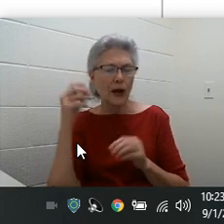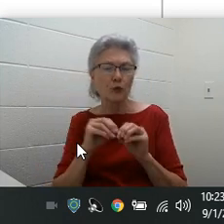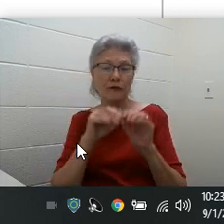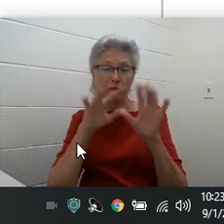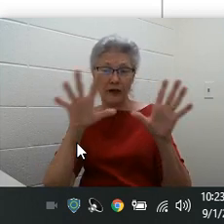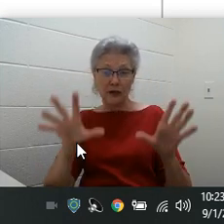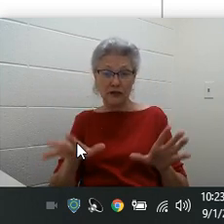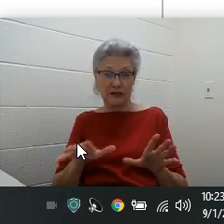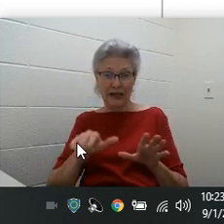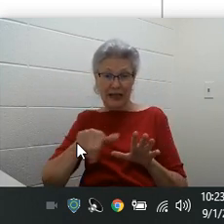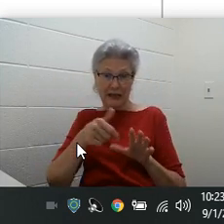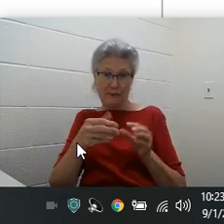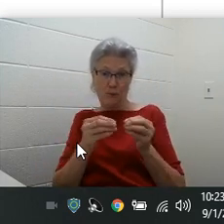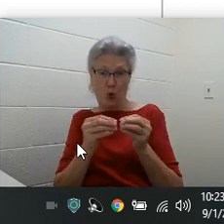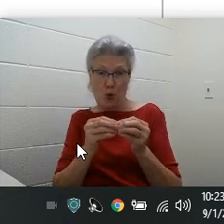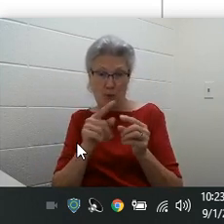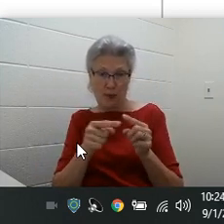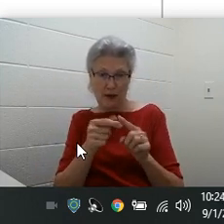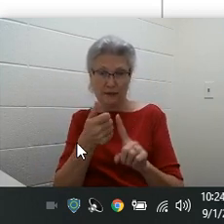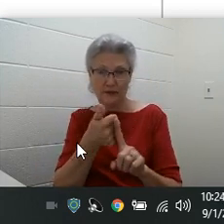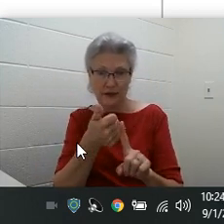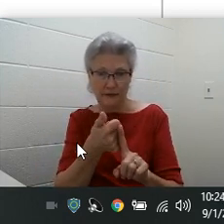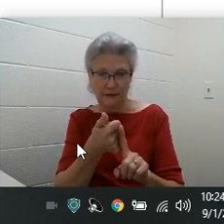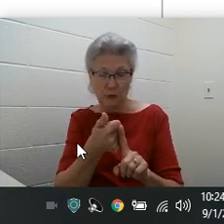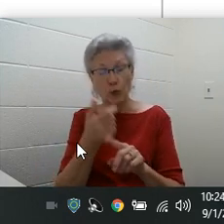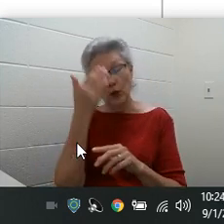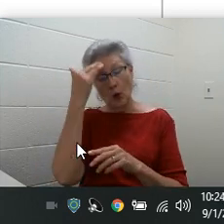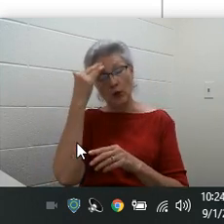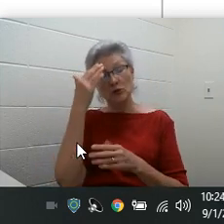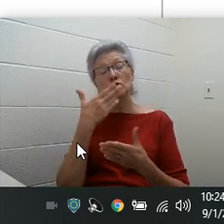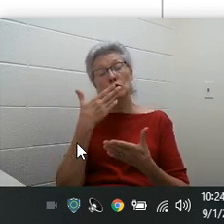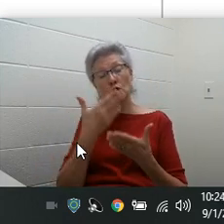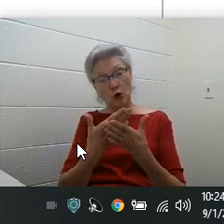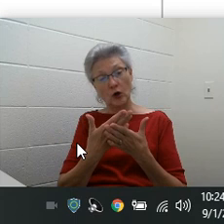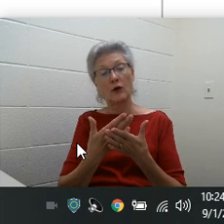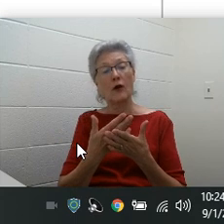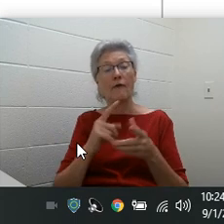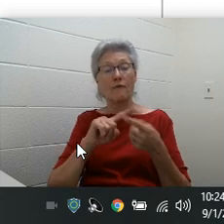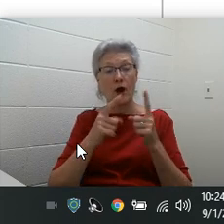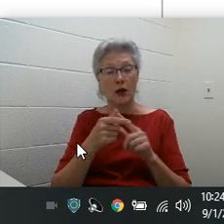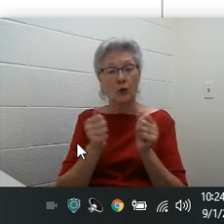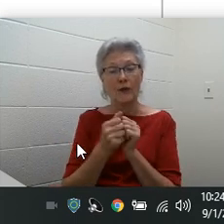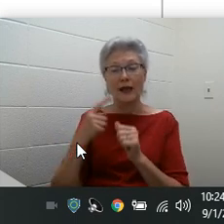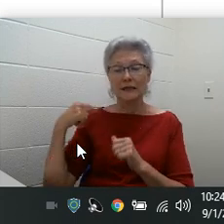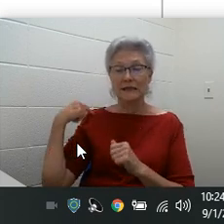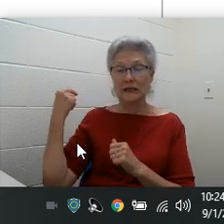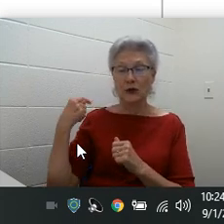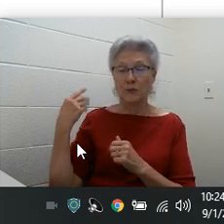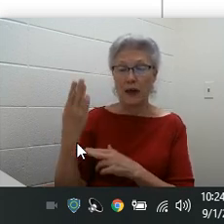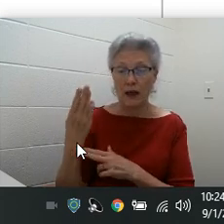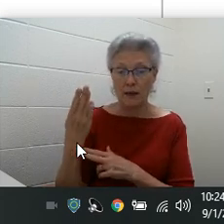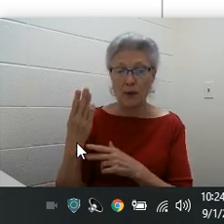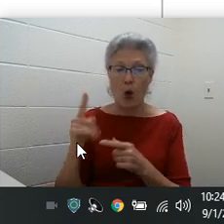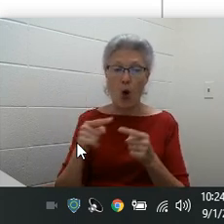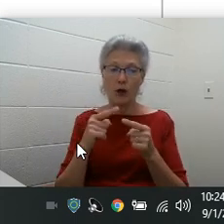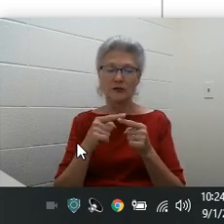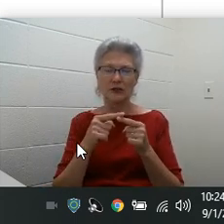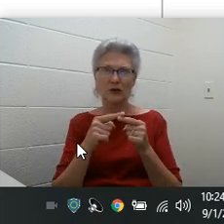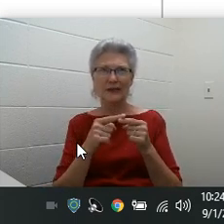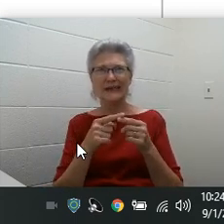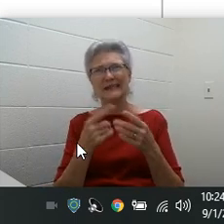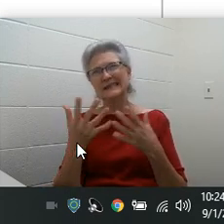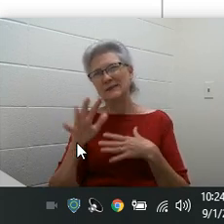We already know that he is a good friend to Tinkerbell, but he also seems very